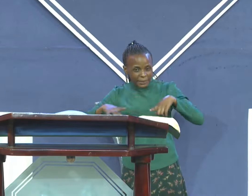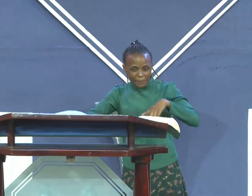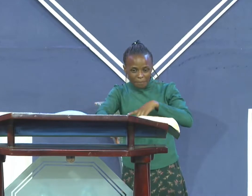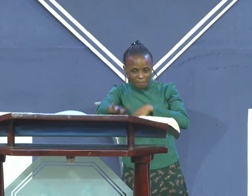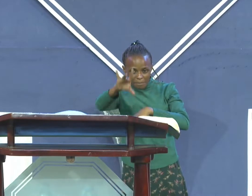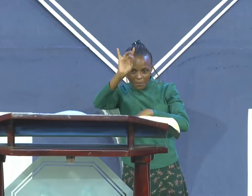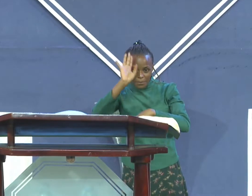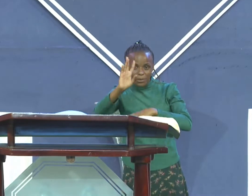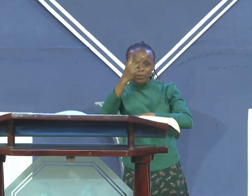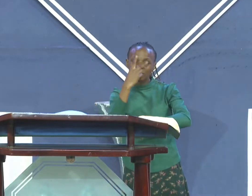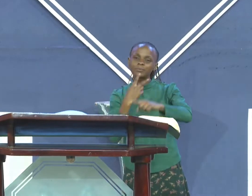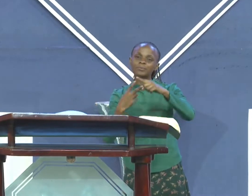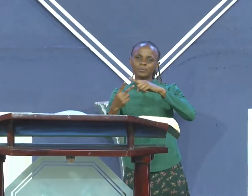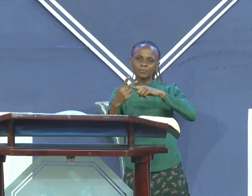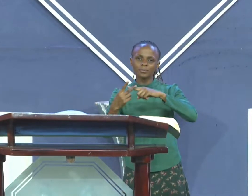Pick out that vision